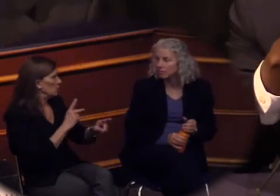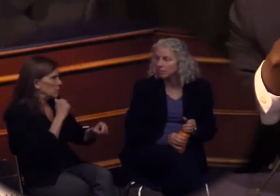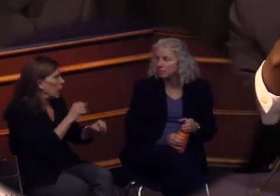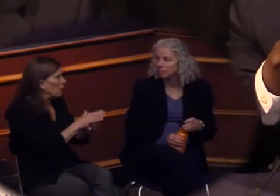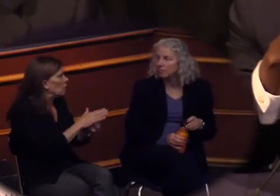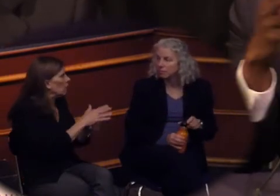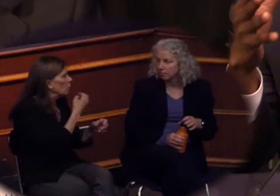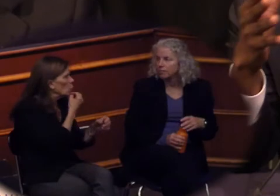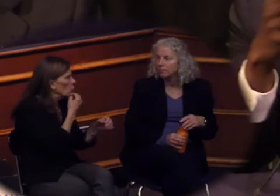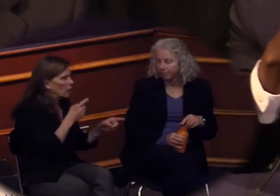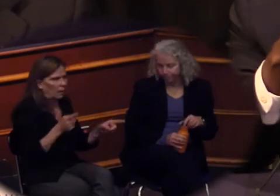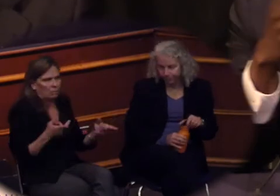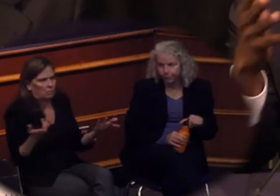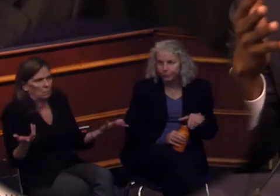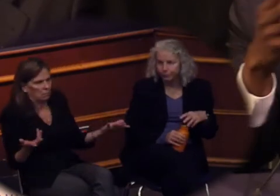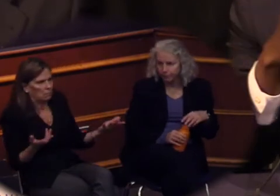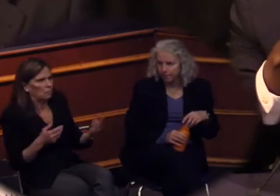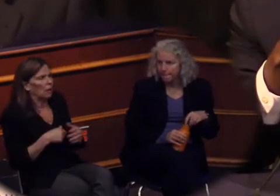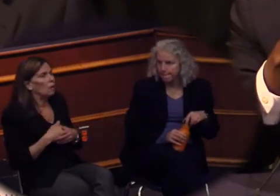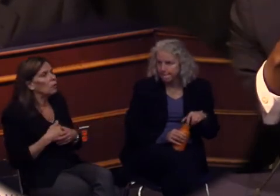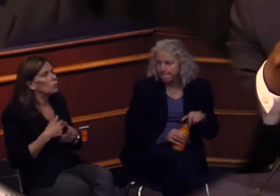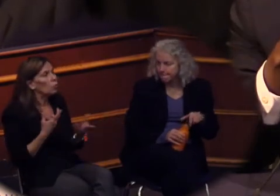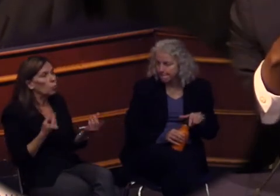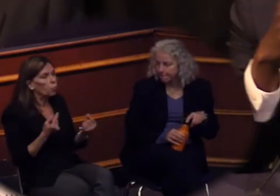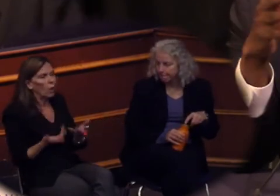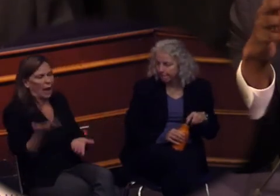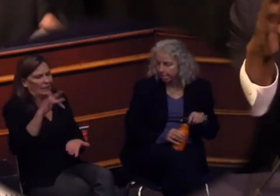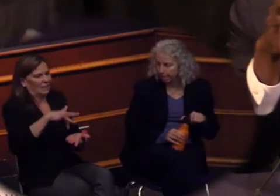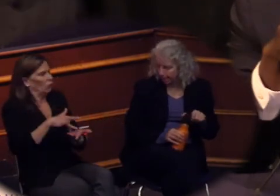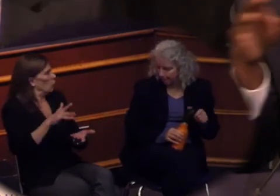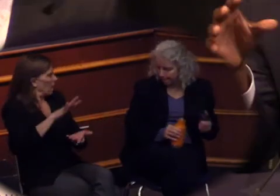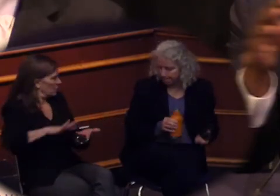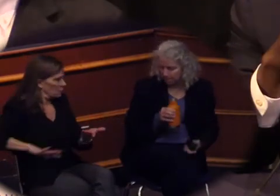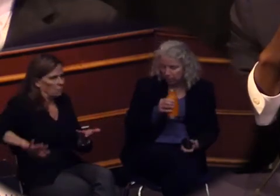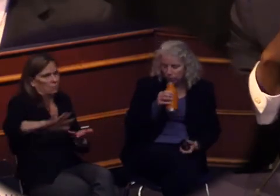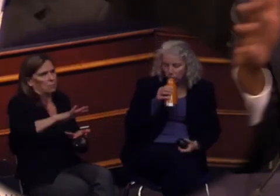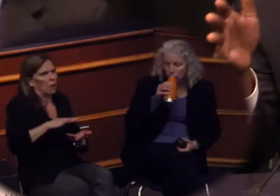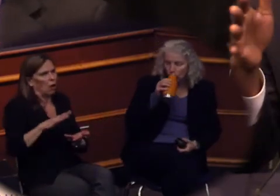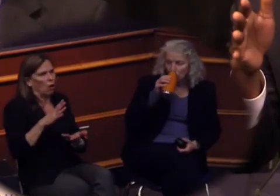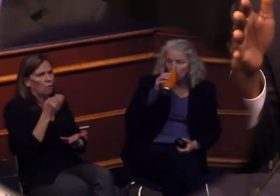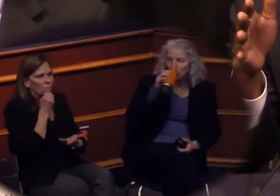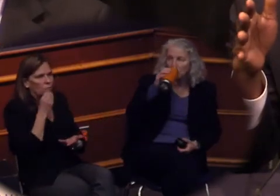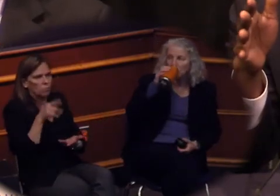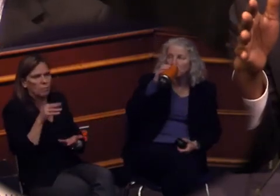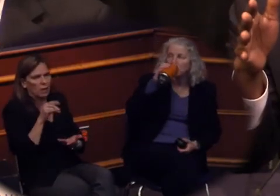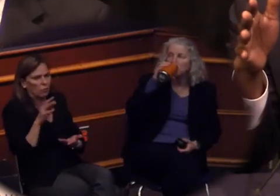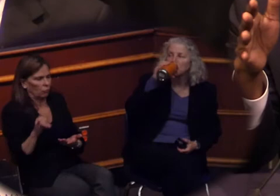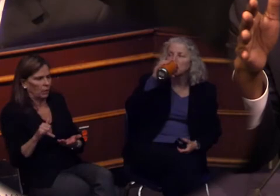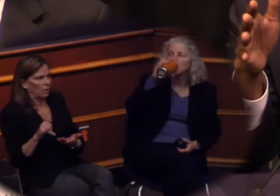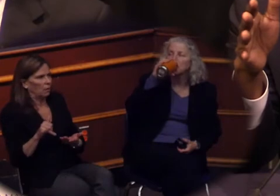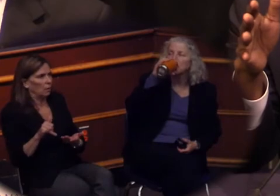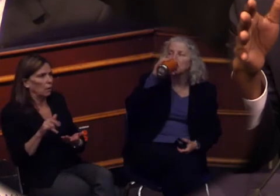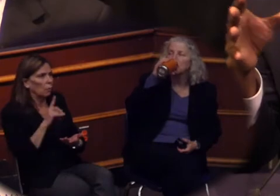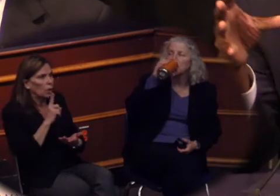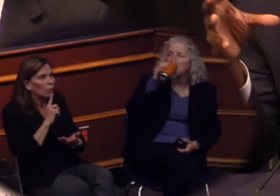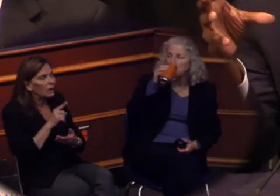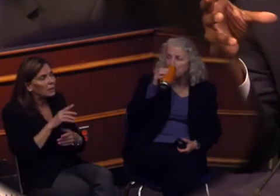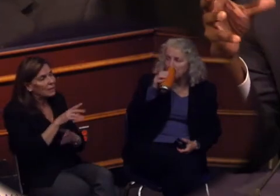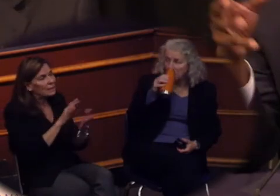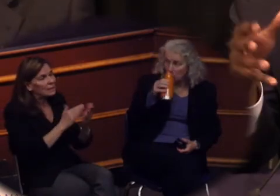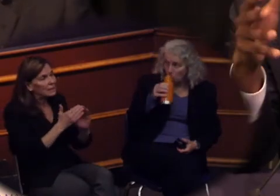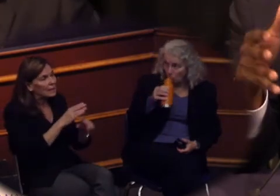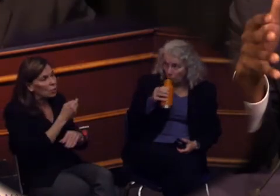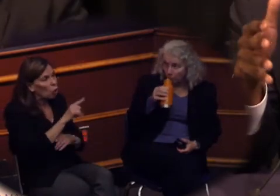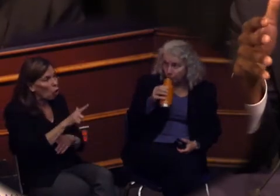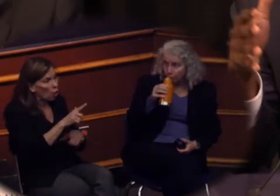and gave an opportunity for the largest food pantry in Newton. We re-renovated City Hall, the basement of it, so